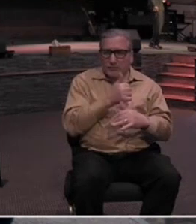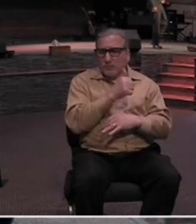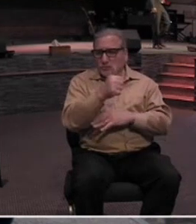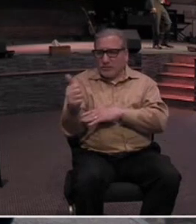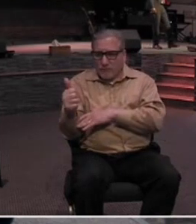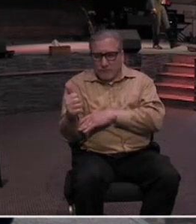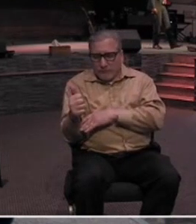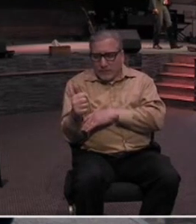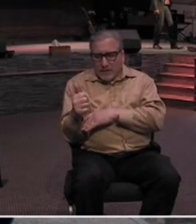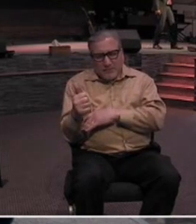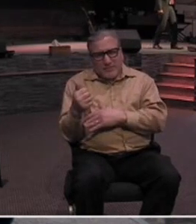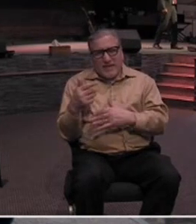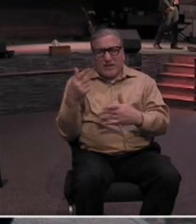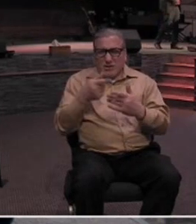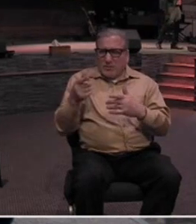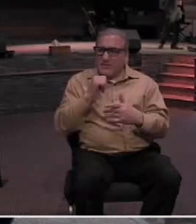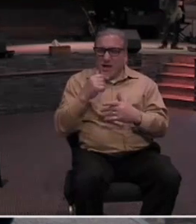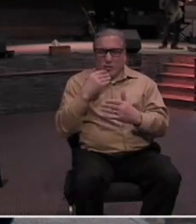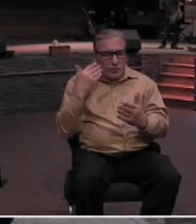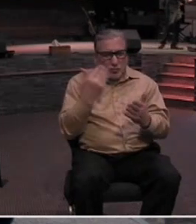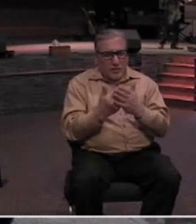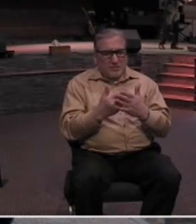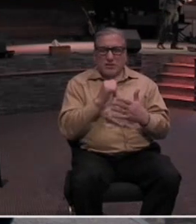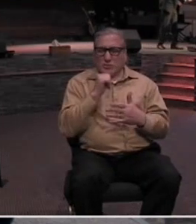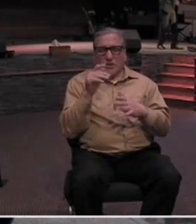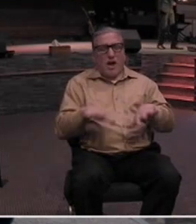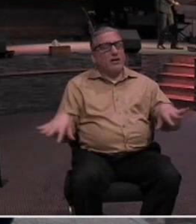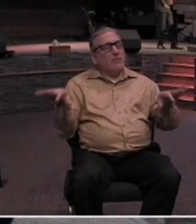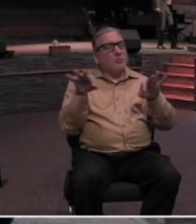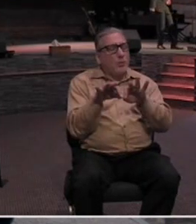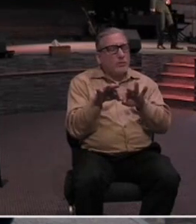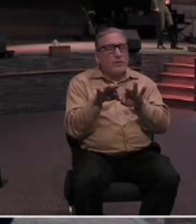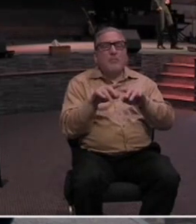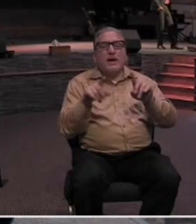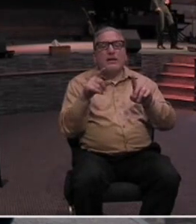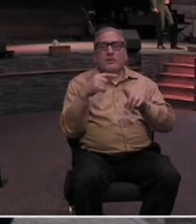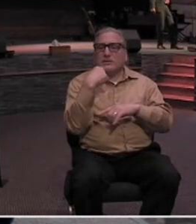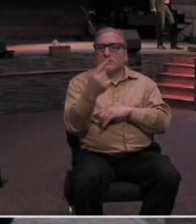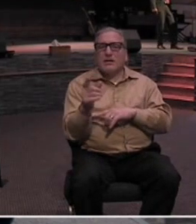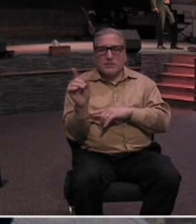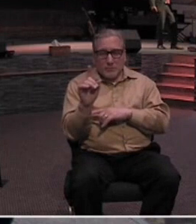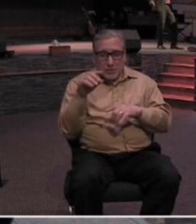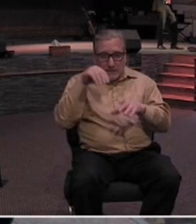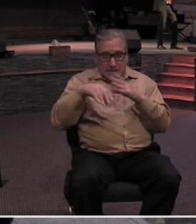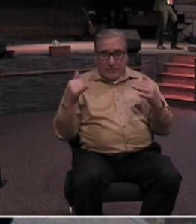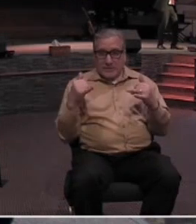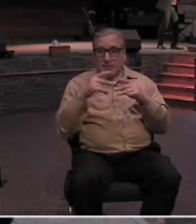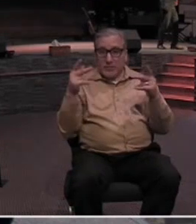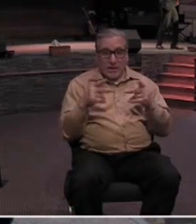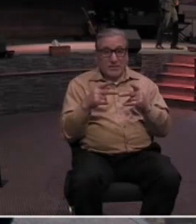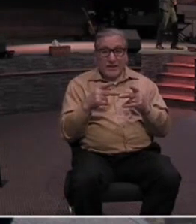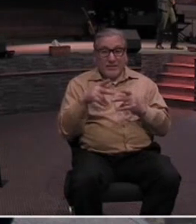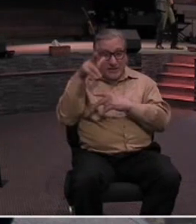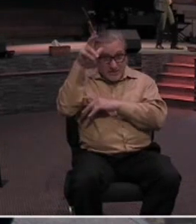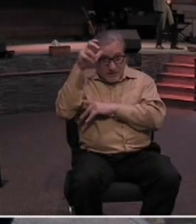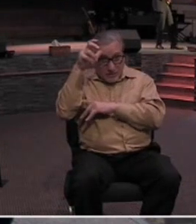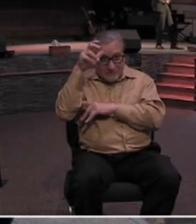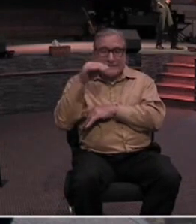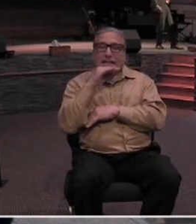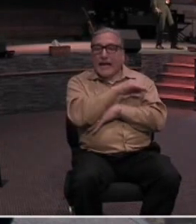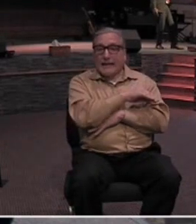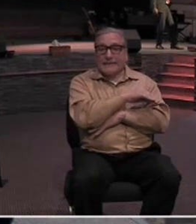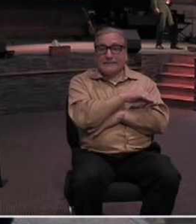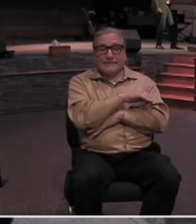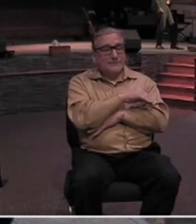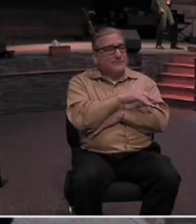are a mistake, that you're no good, that you don't matter, that you're not going to make it. But can I tell somebody in this place that the devil is a liar?